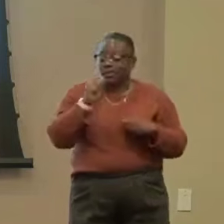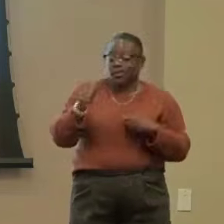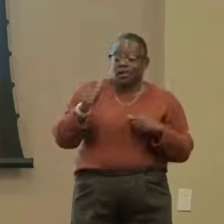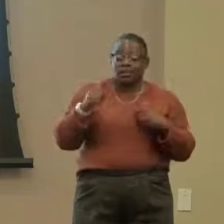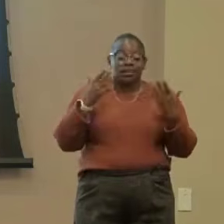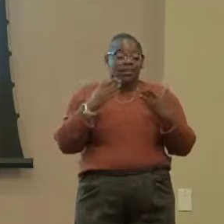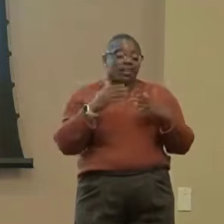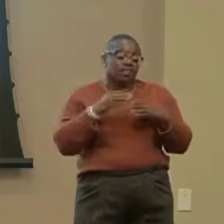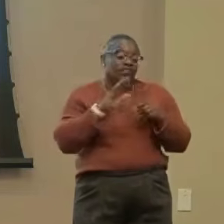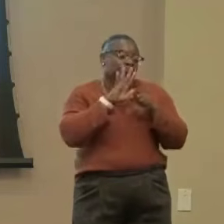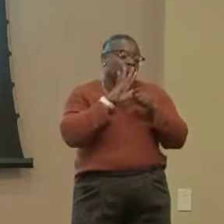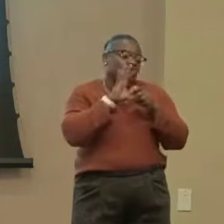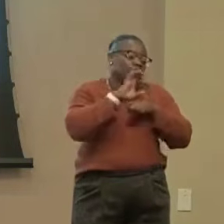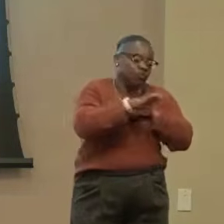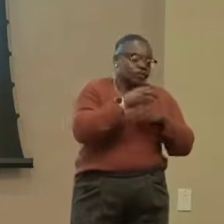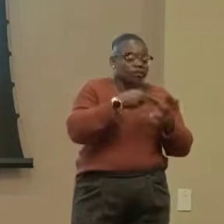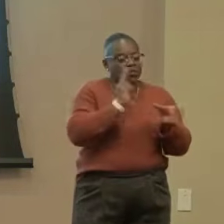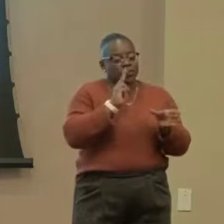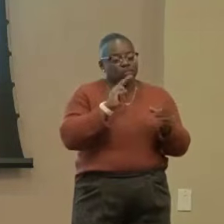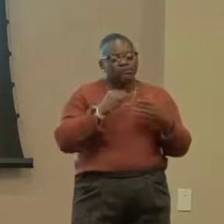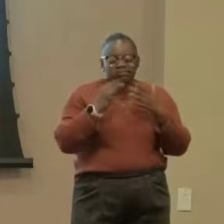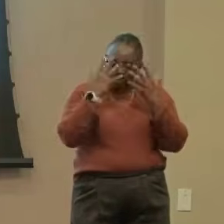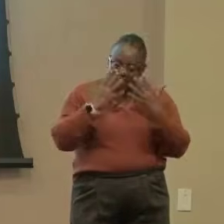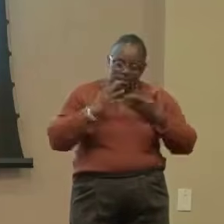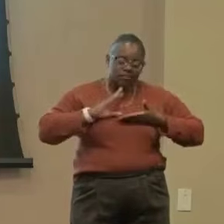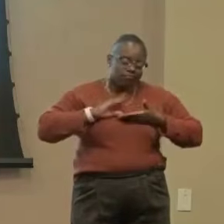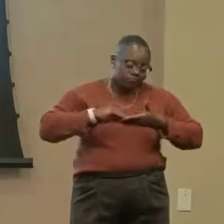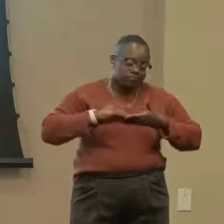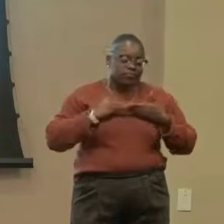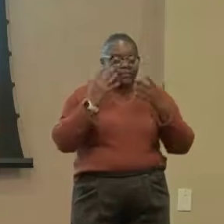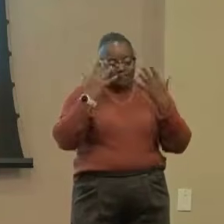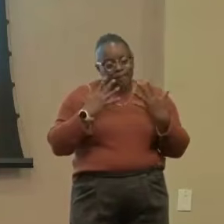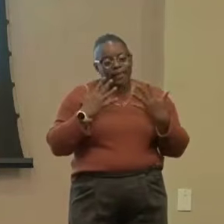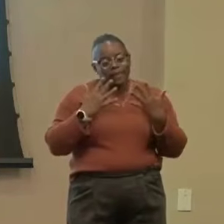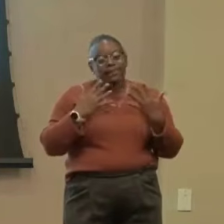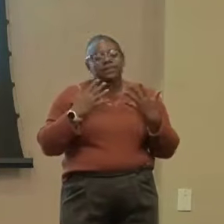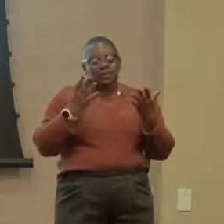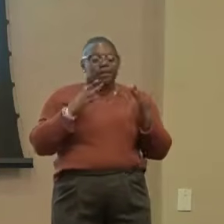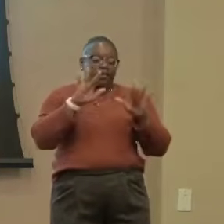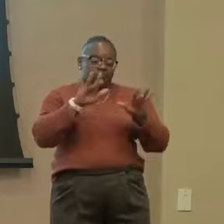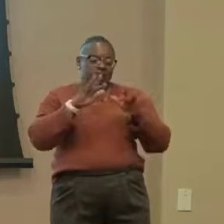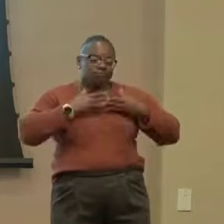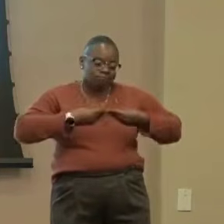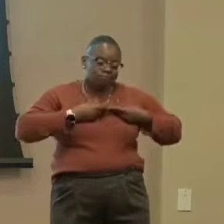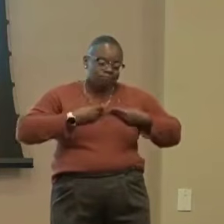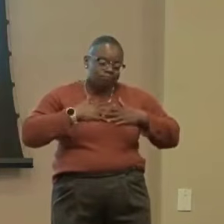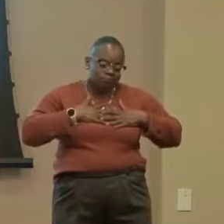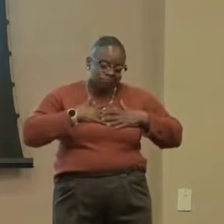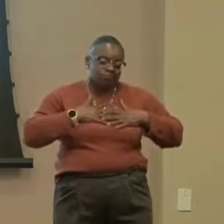and you're forced to leave. And it's very hurtful, it's very unfortunate, and I empathize with you.